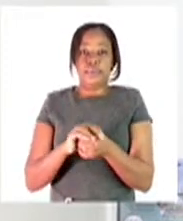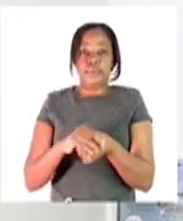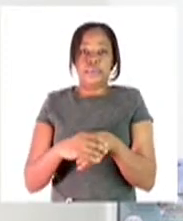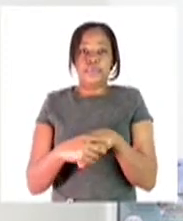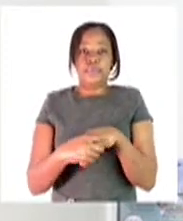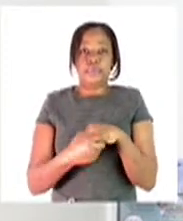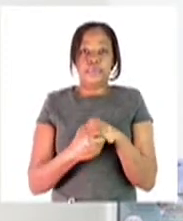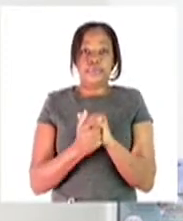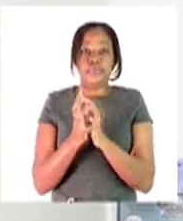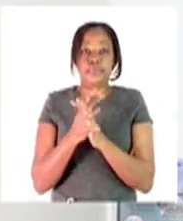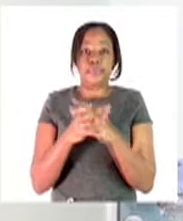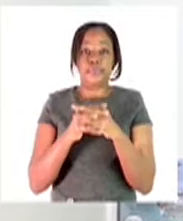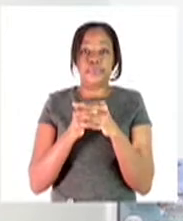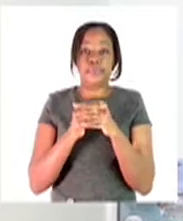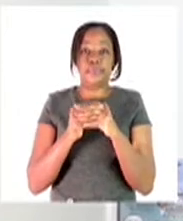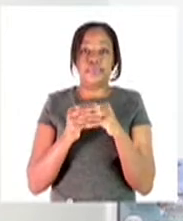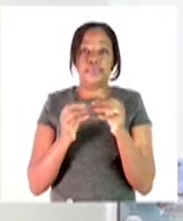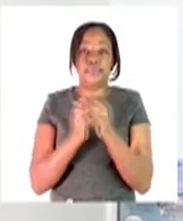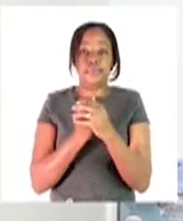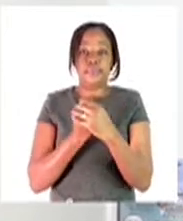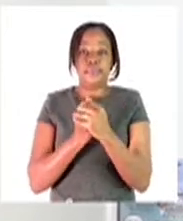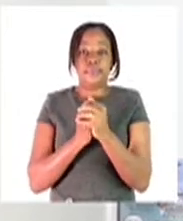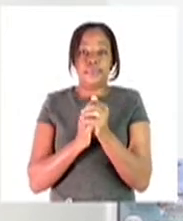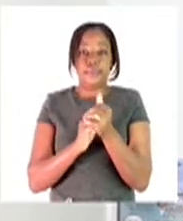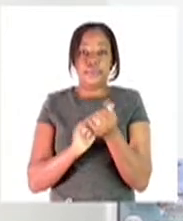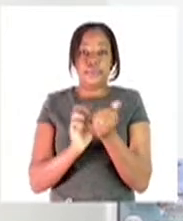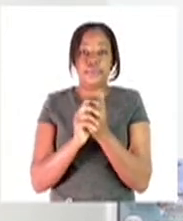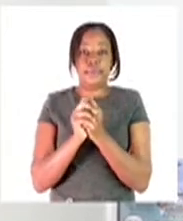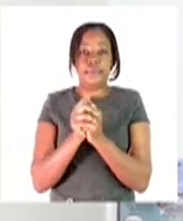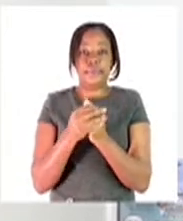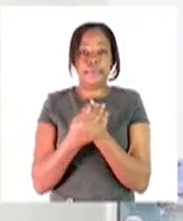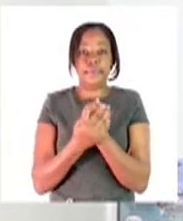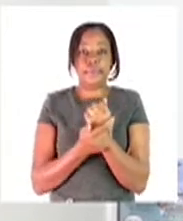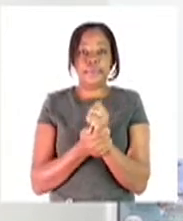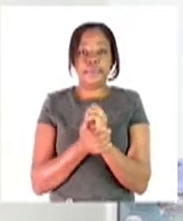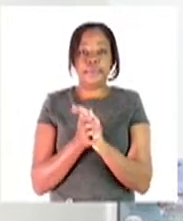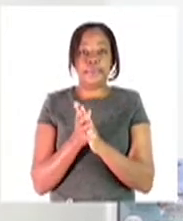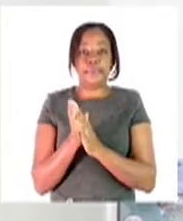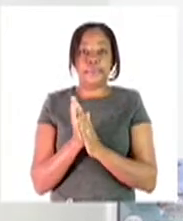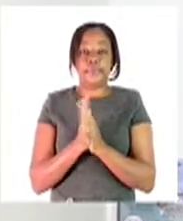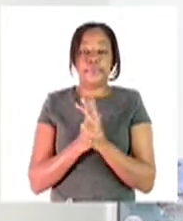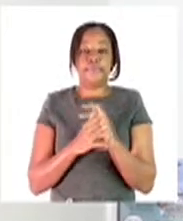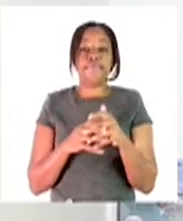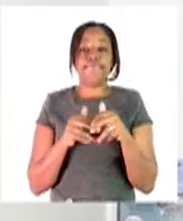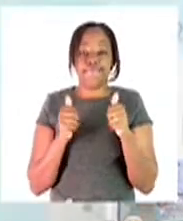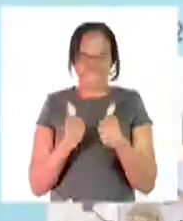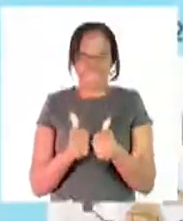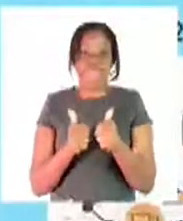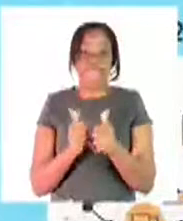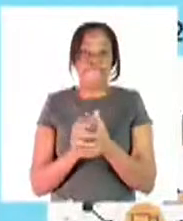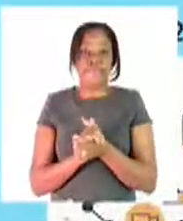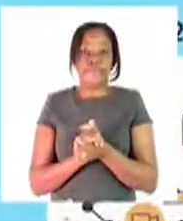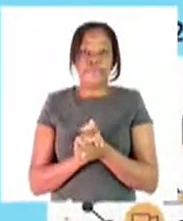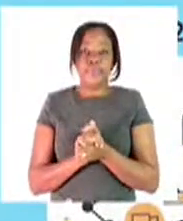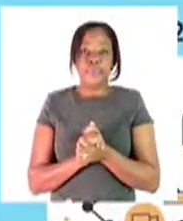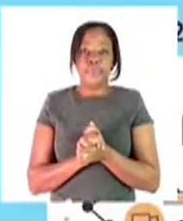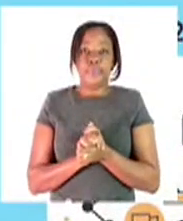between the fingers. There, you got it. Now you are clean.